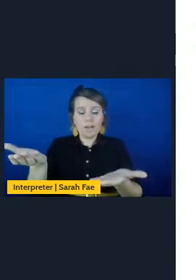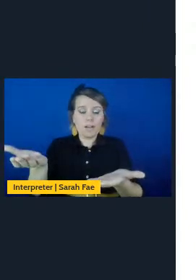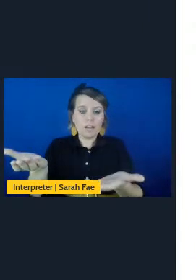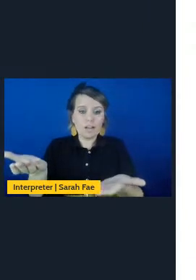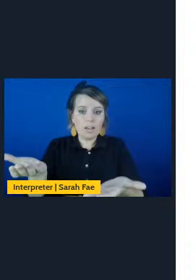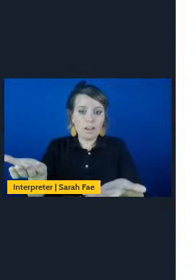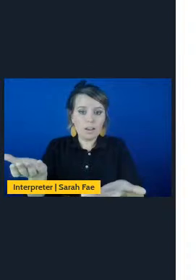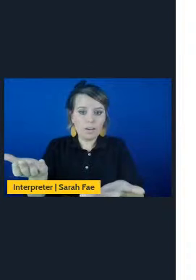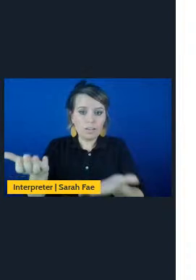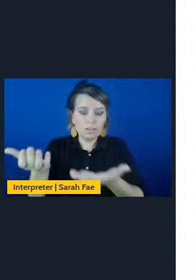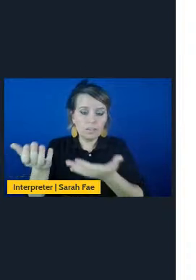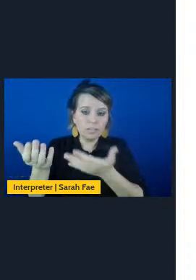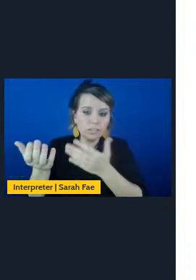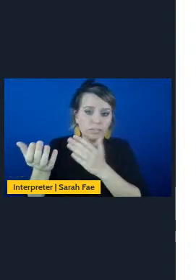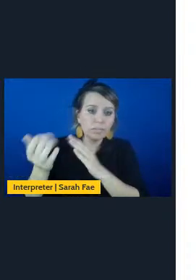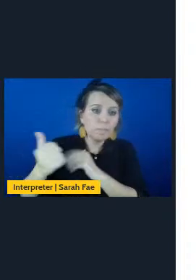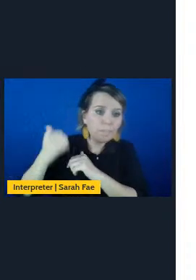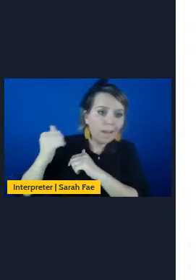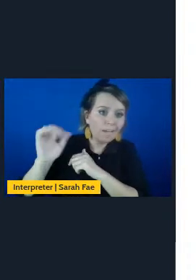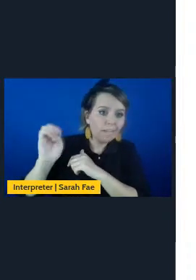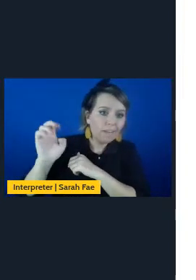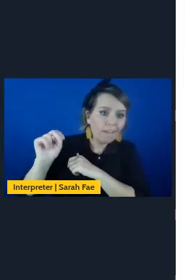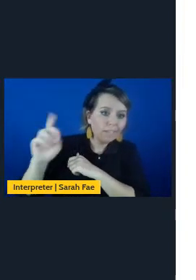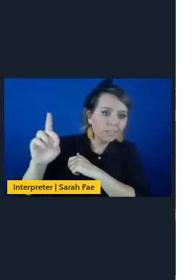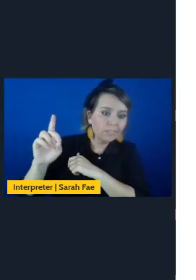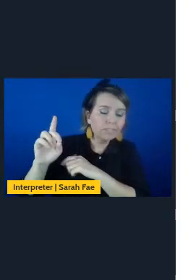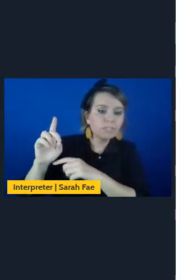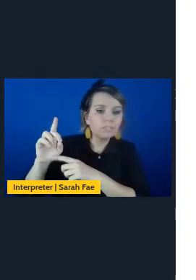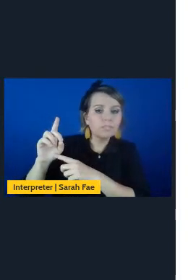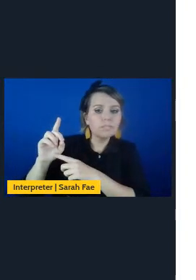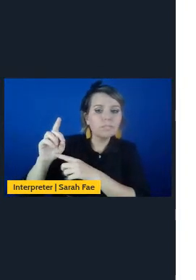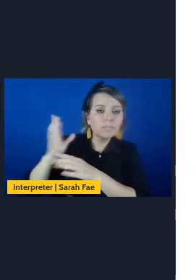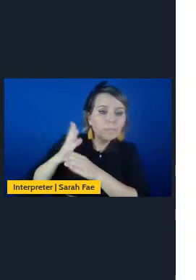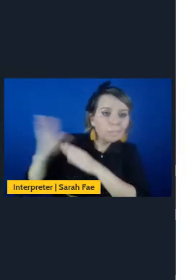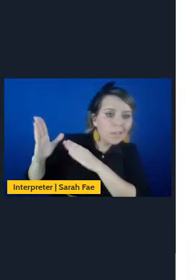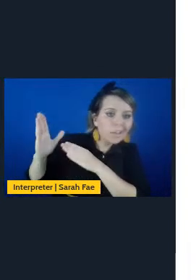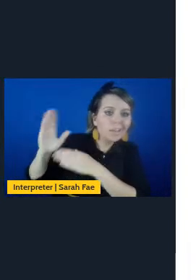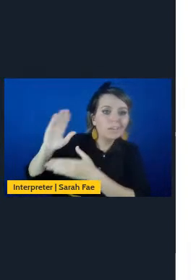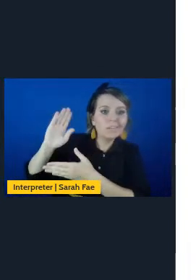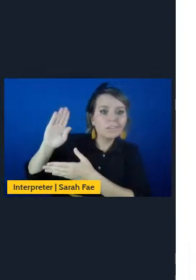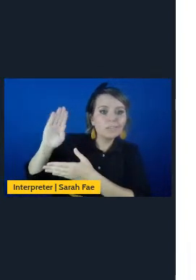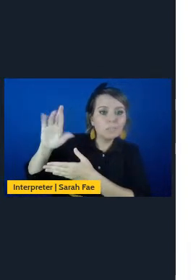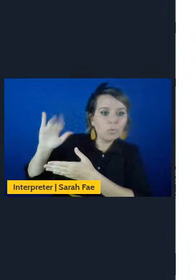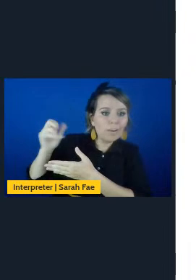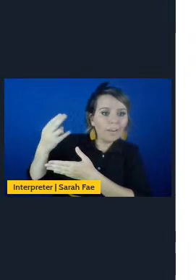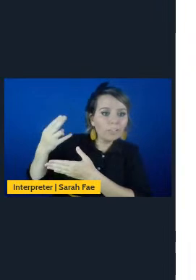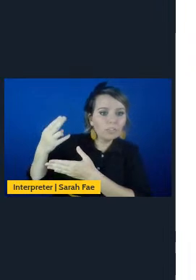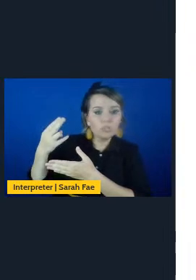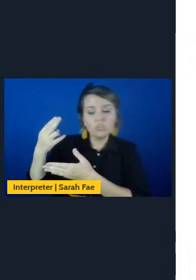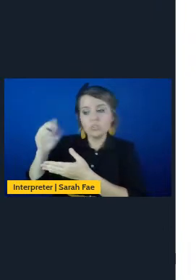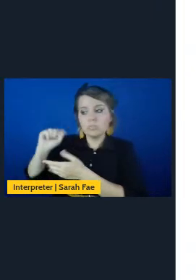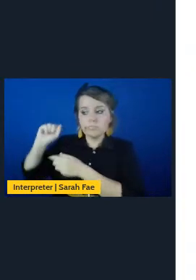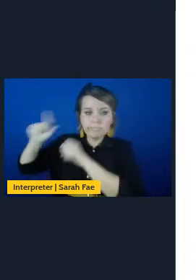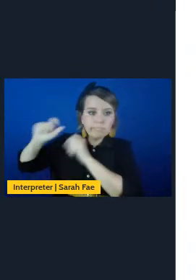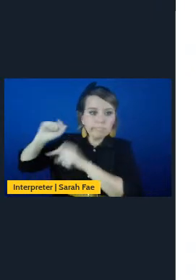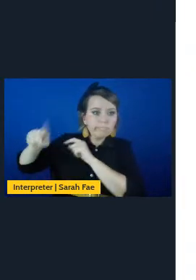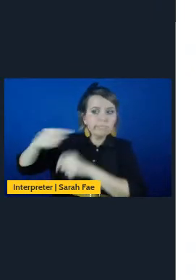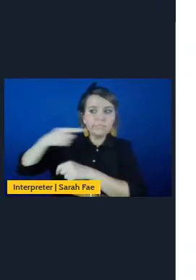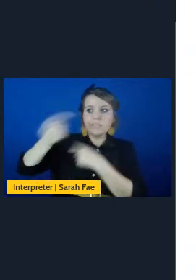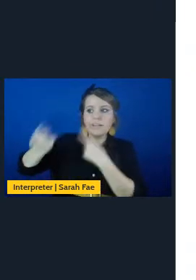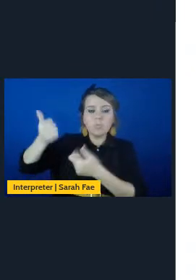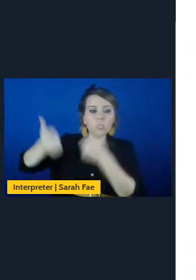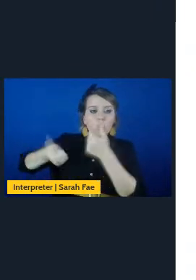pipeline definition where you provide for the main branch what environments should be deployed, and you can